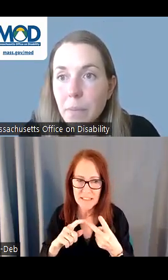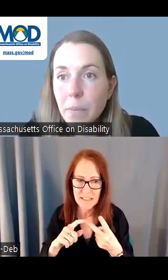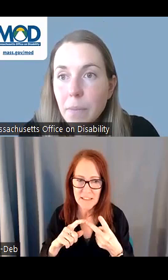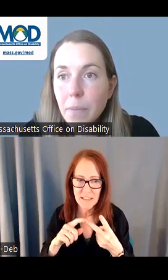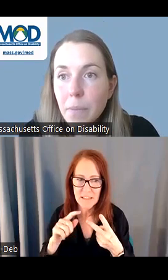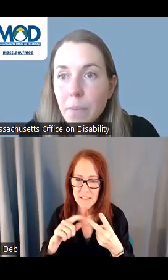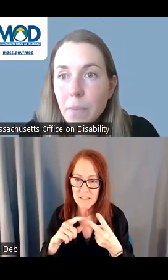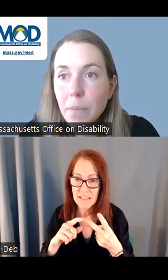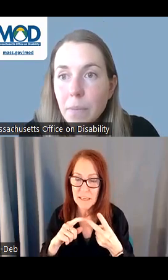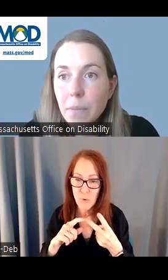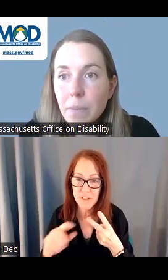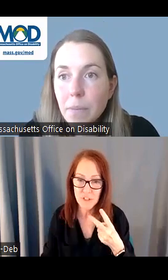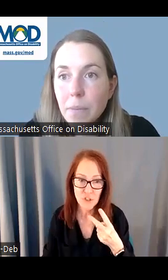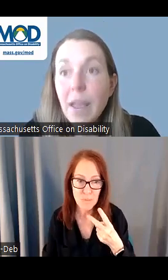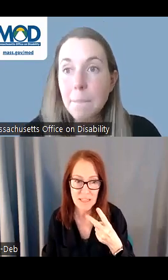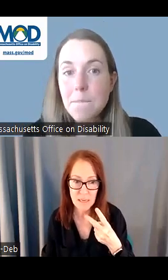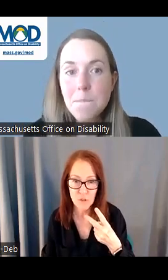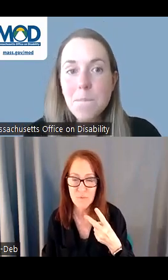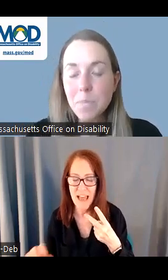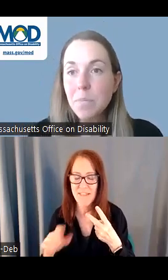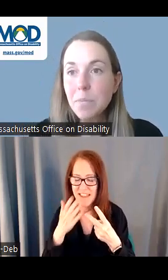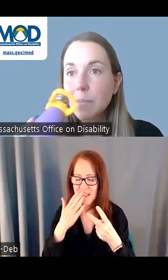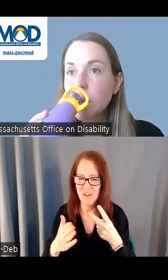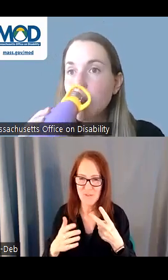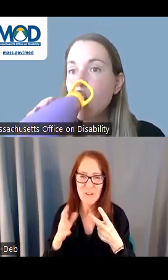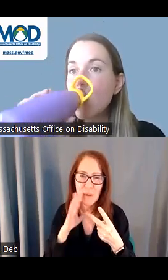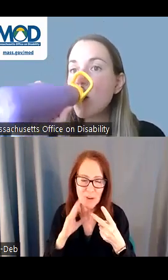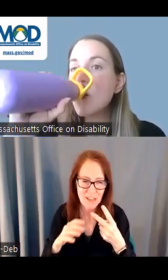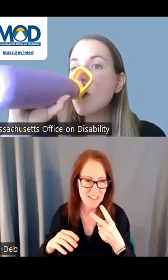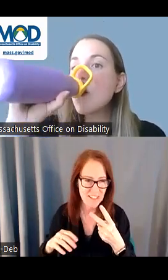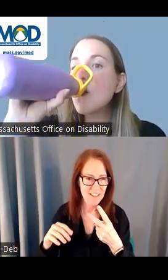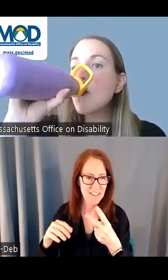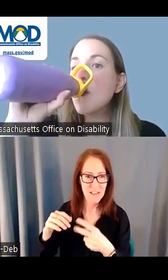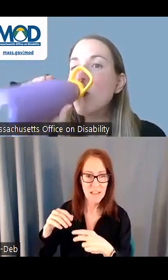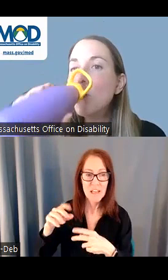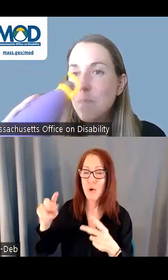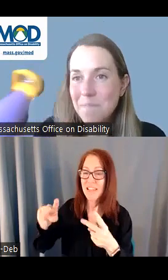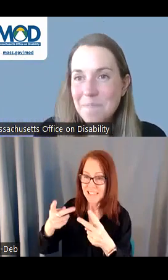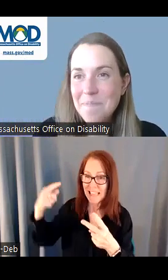to the second point to determine the, yeah, thank you. A little bit quick.